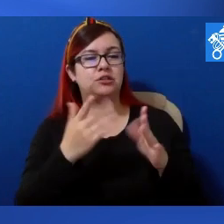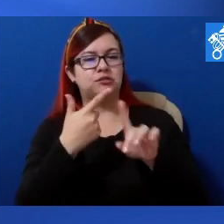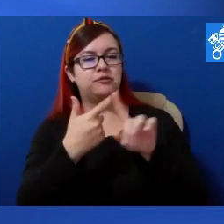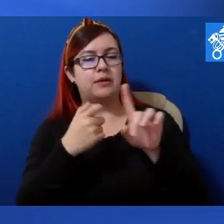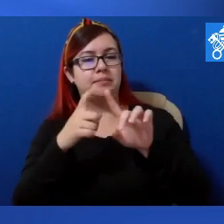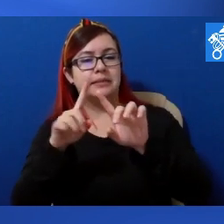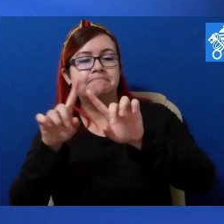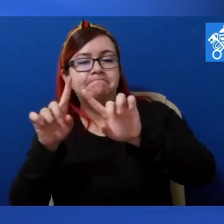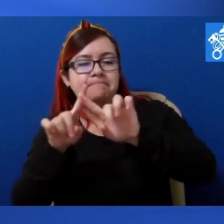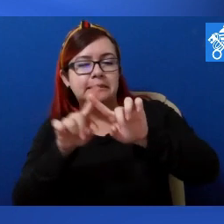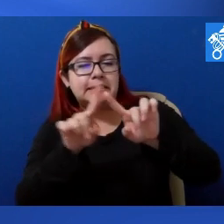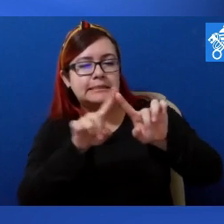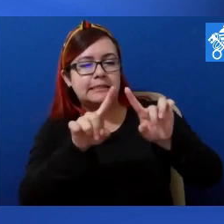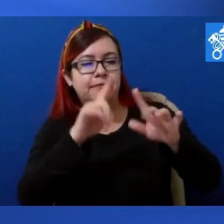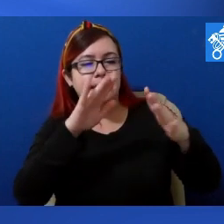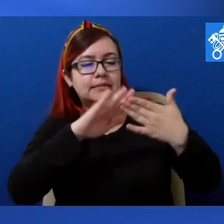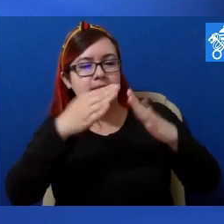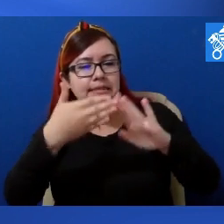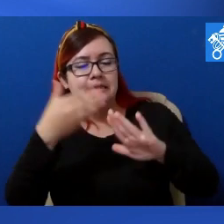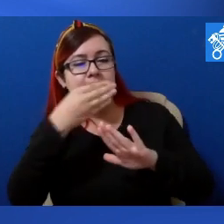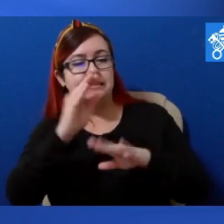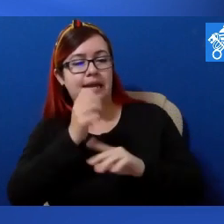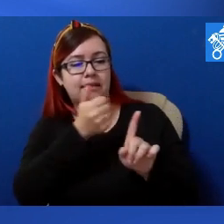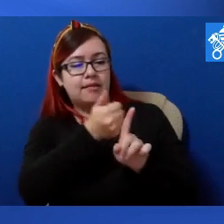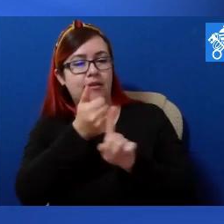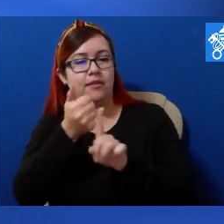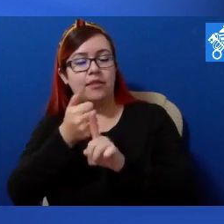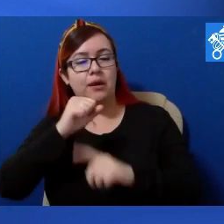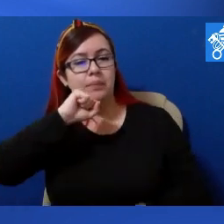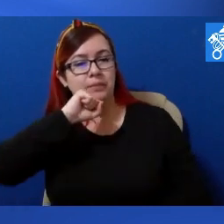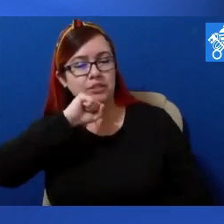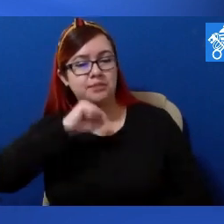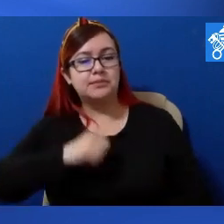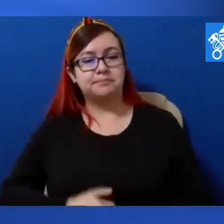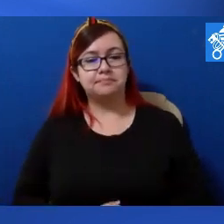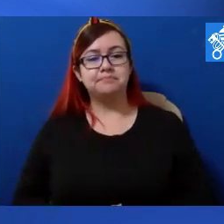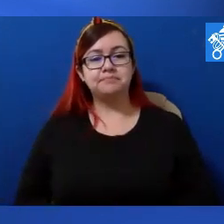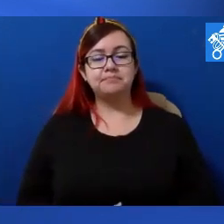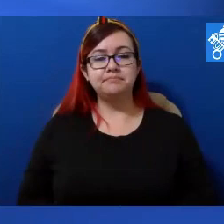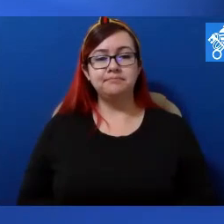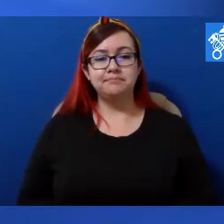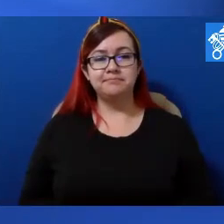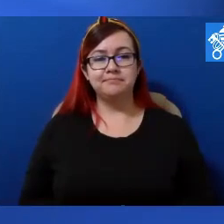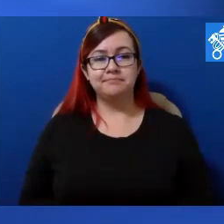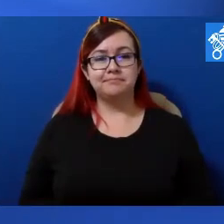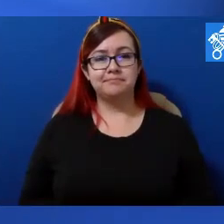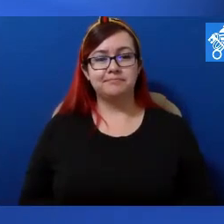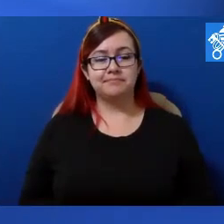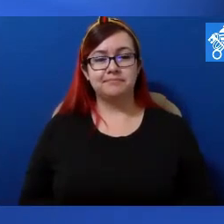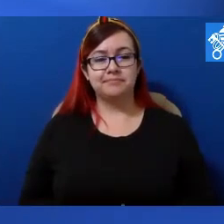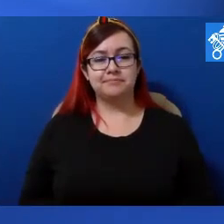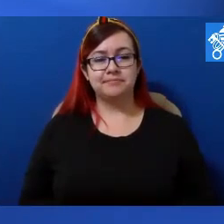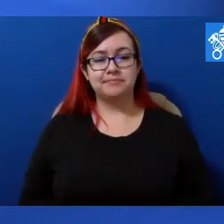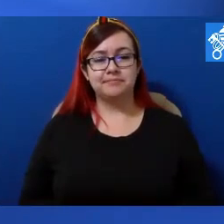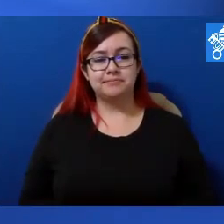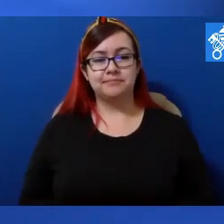from the Diocese of Coutances, with Bishop Laurent Debouche, the group from the